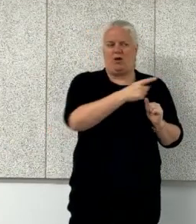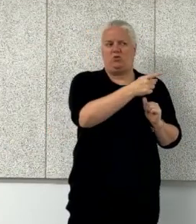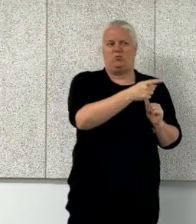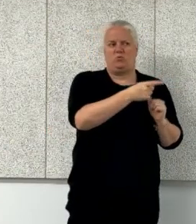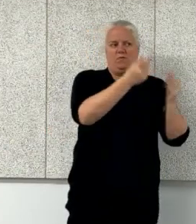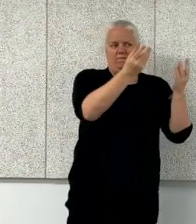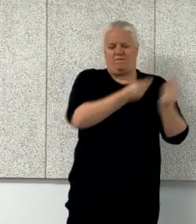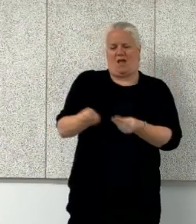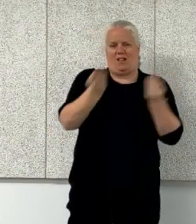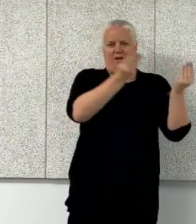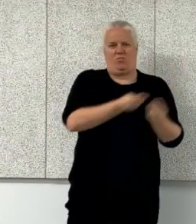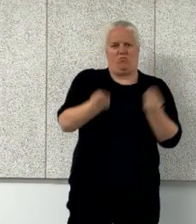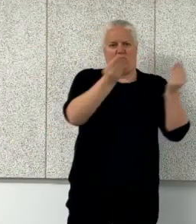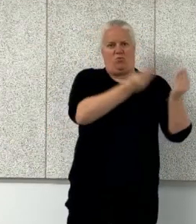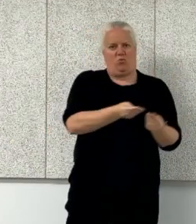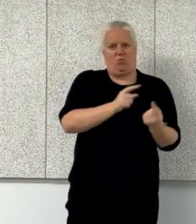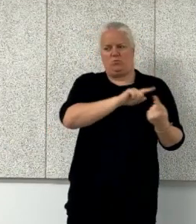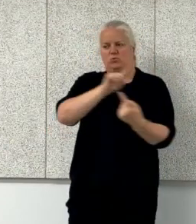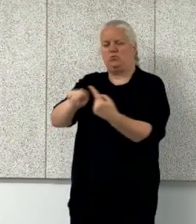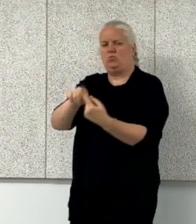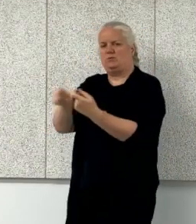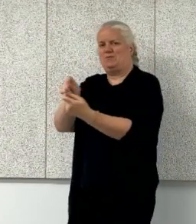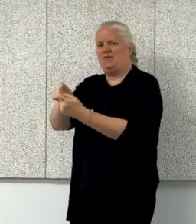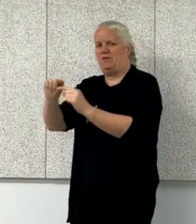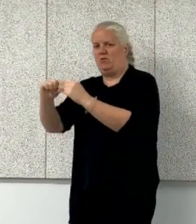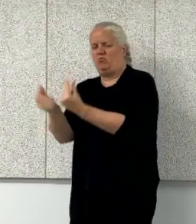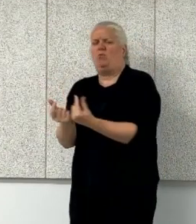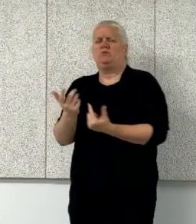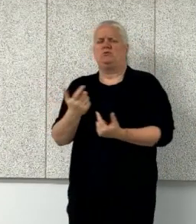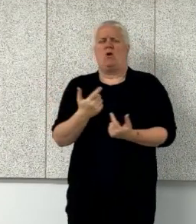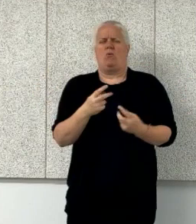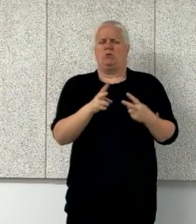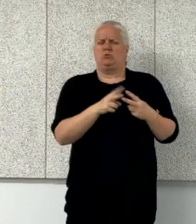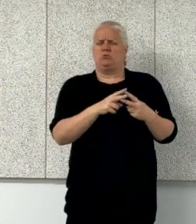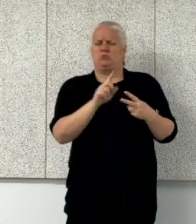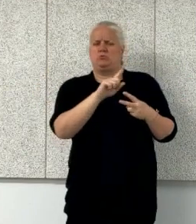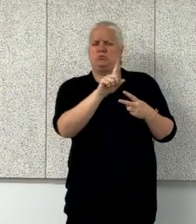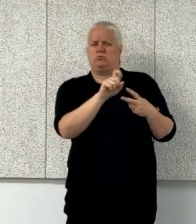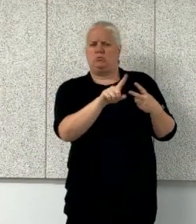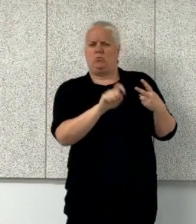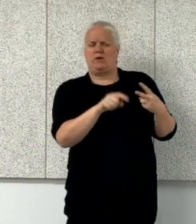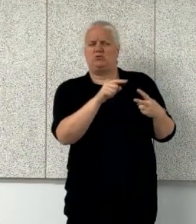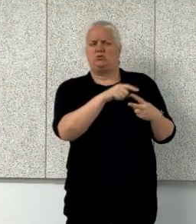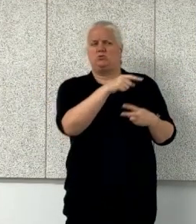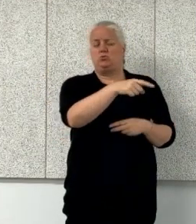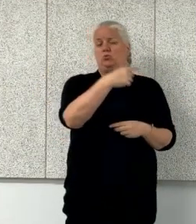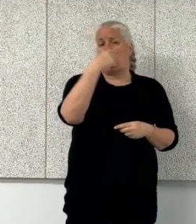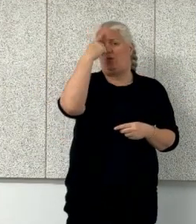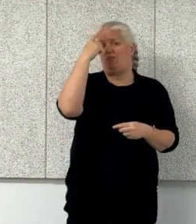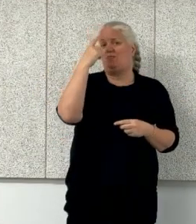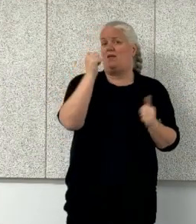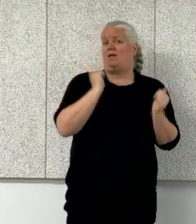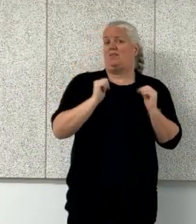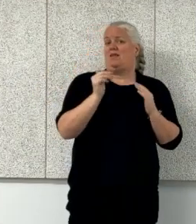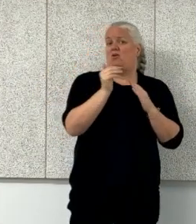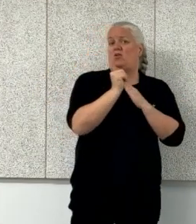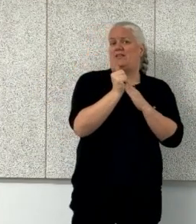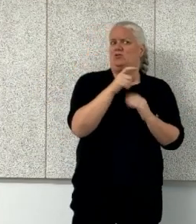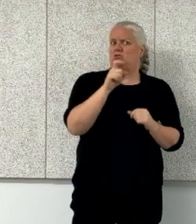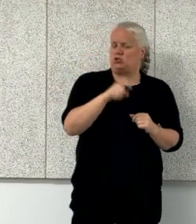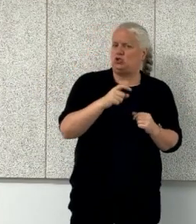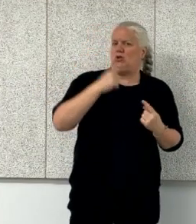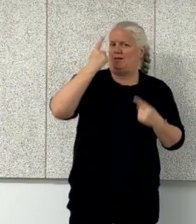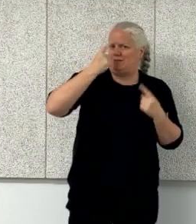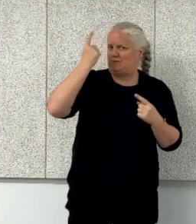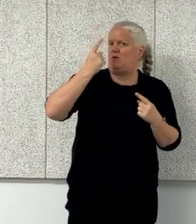perspective, I think this is a two-part question. I think one, it's like, is there anything you think theater leaders should consider if they're thinking